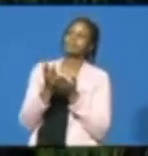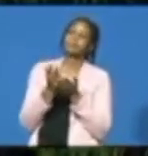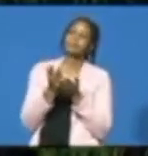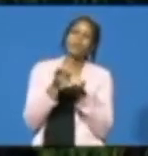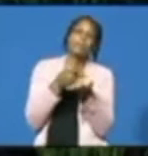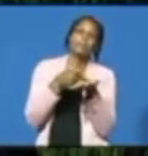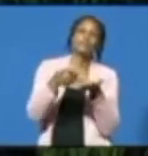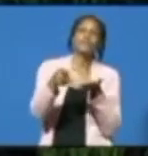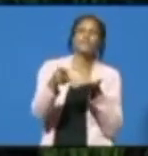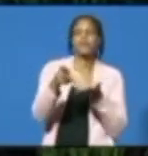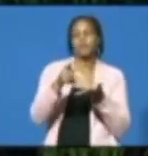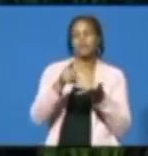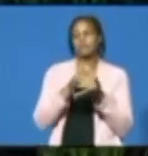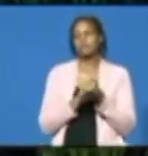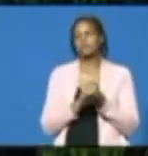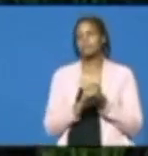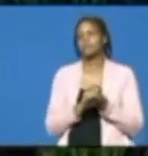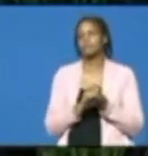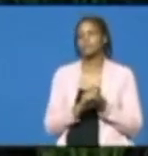purifies